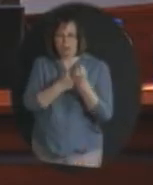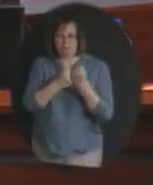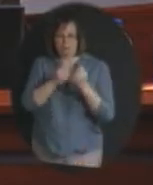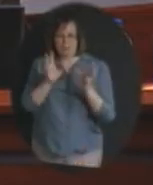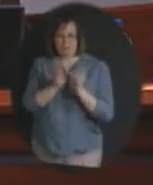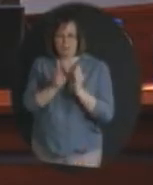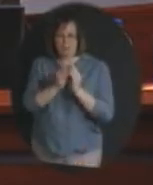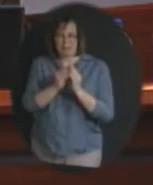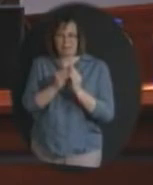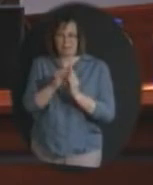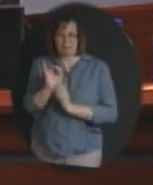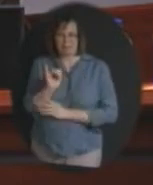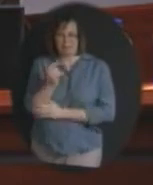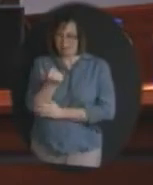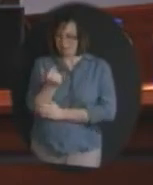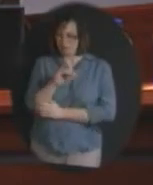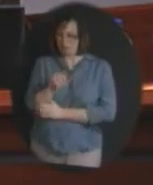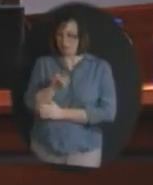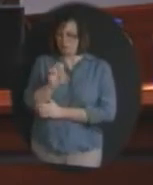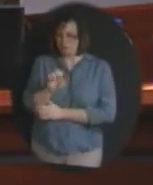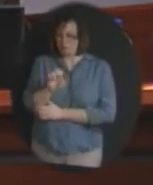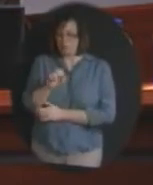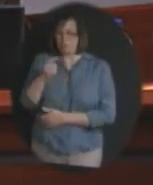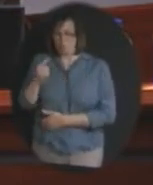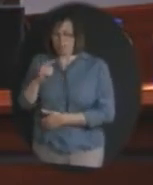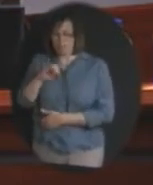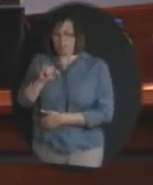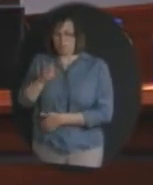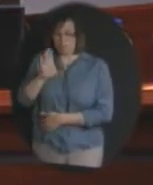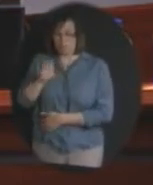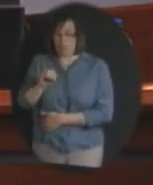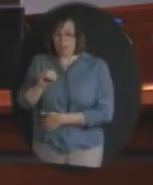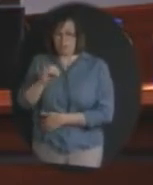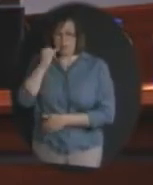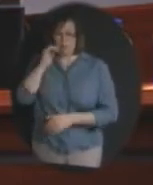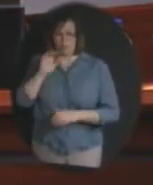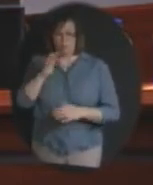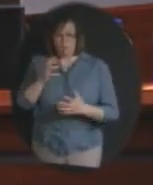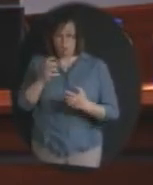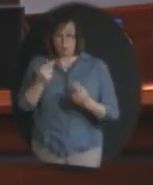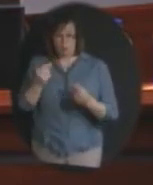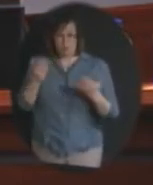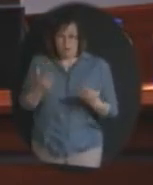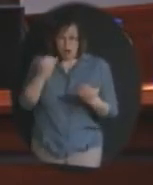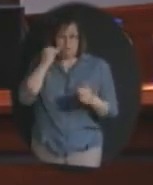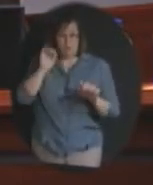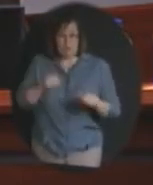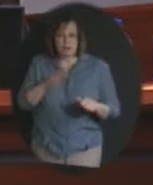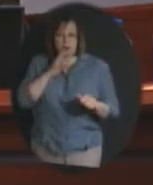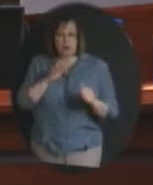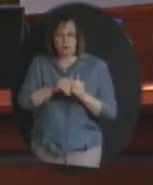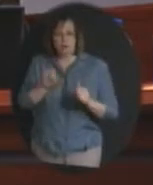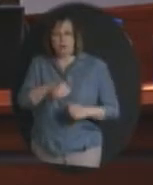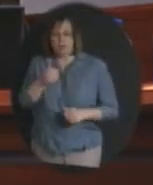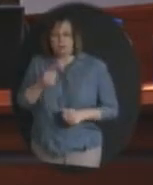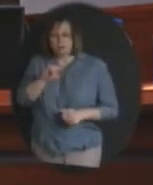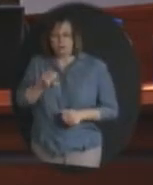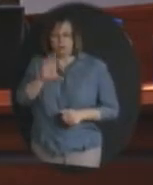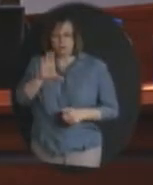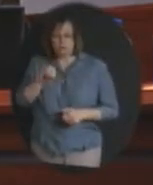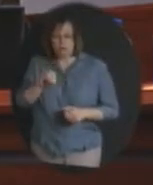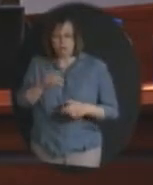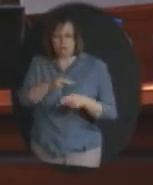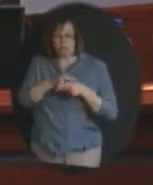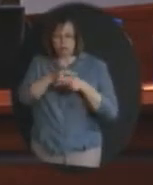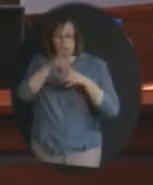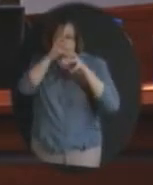June. There's just one to be held in Johnson County, and they'd like to do it here if we could, and I've talked with the other Johnson County superintendents. So the